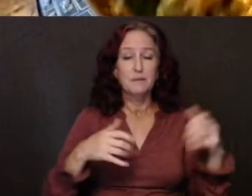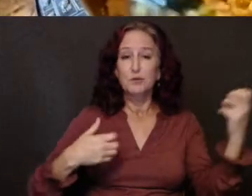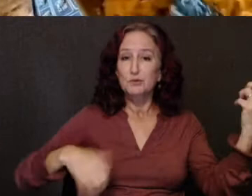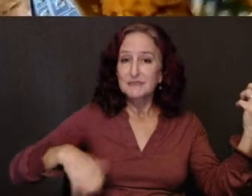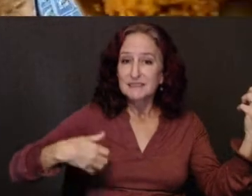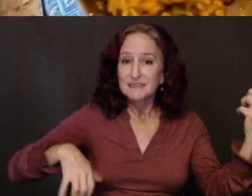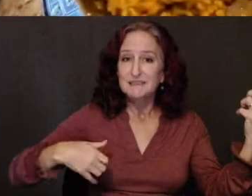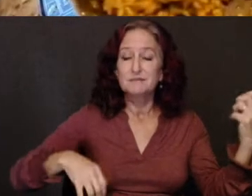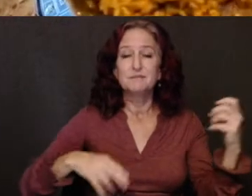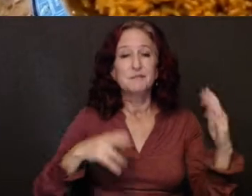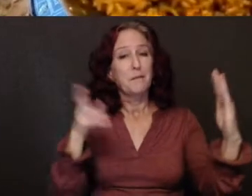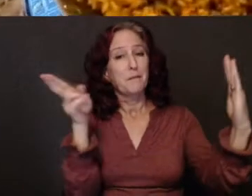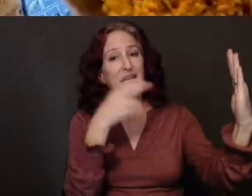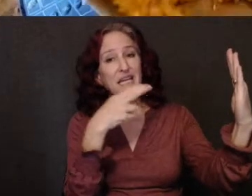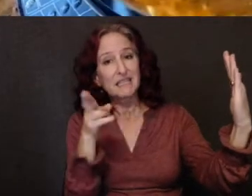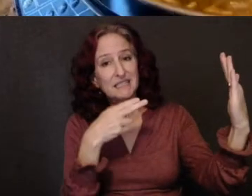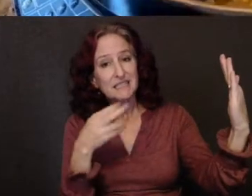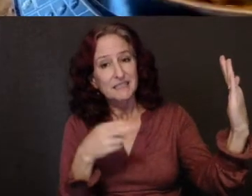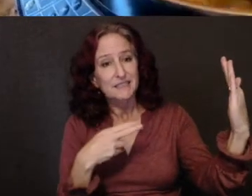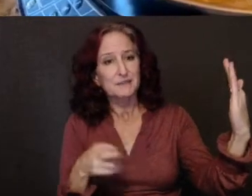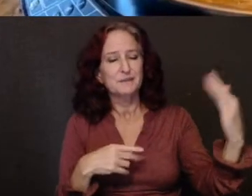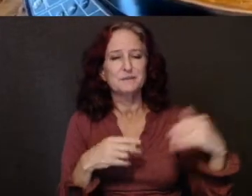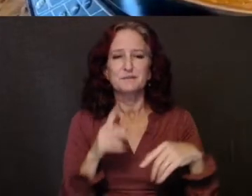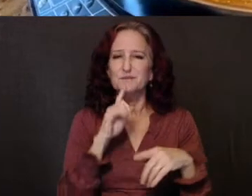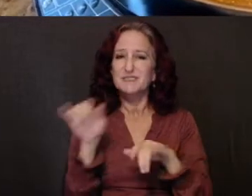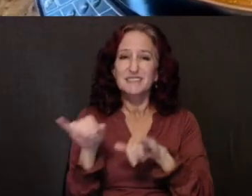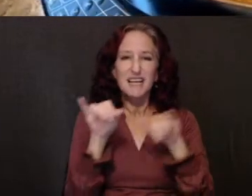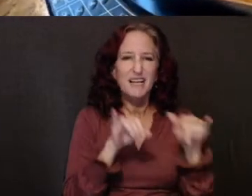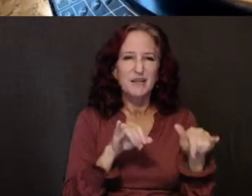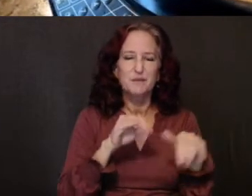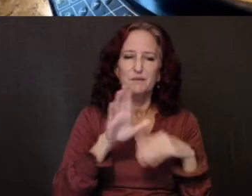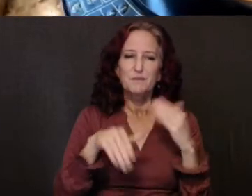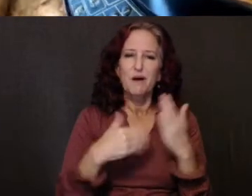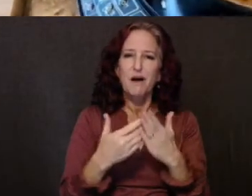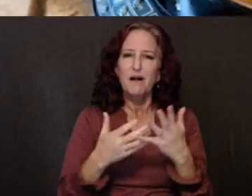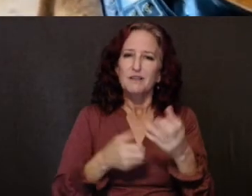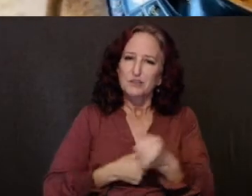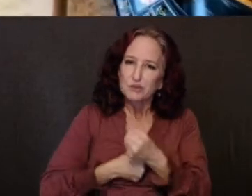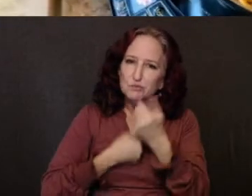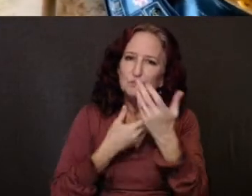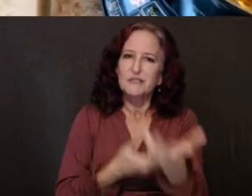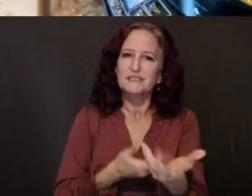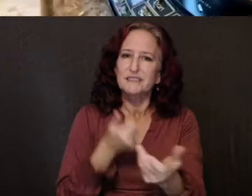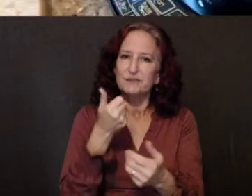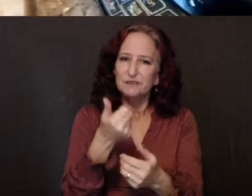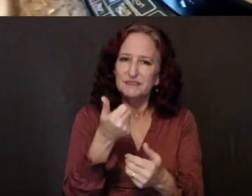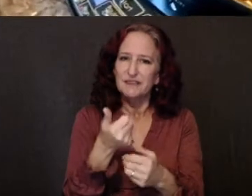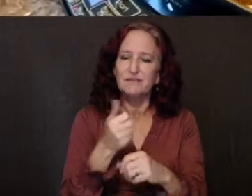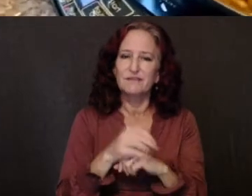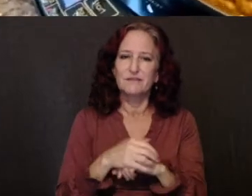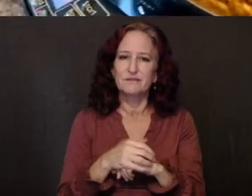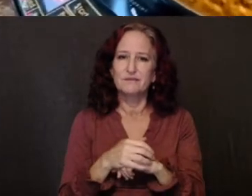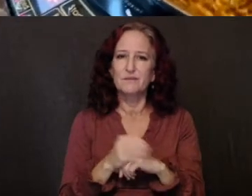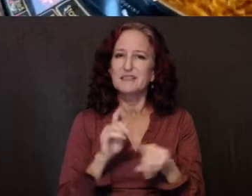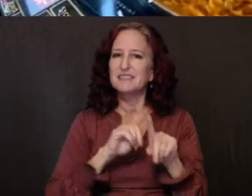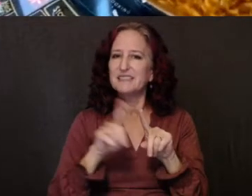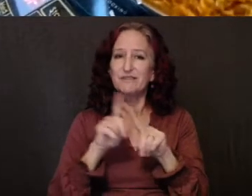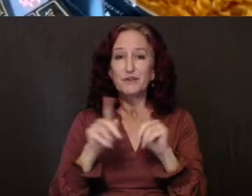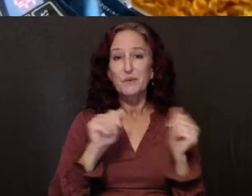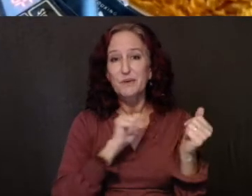but it's to me it's just like, it's the same thing as playing music or painting a